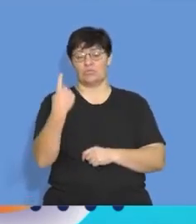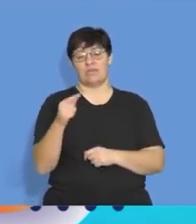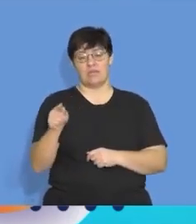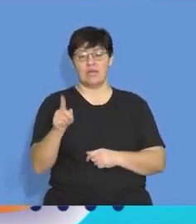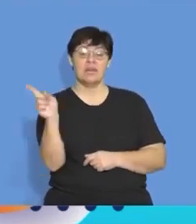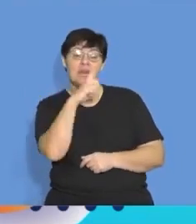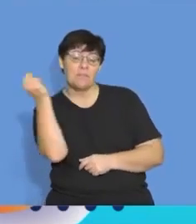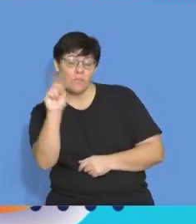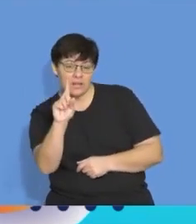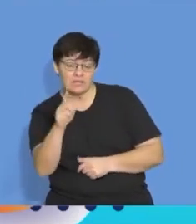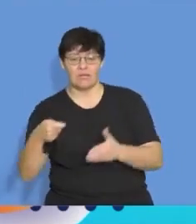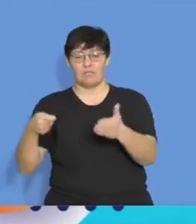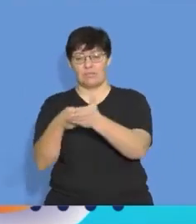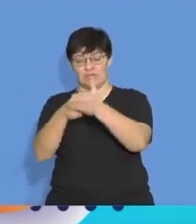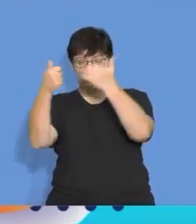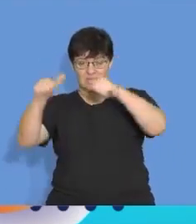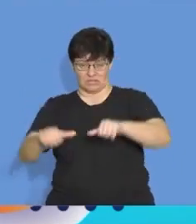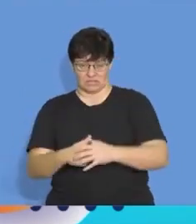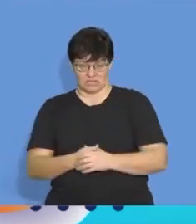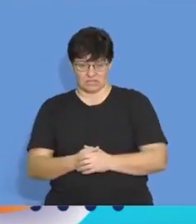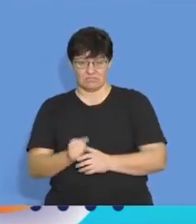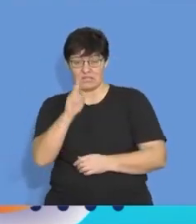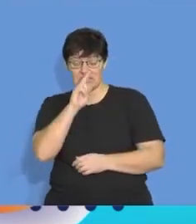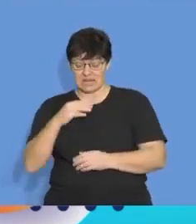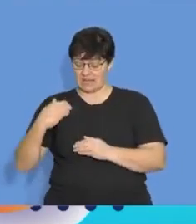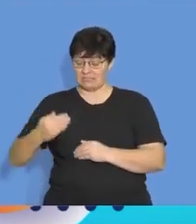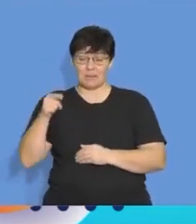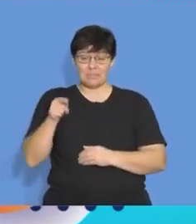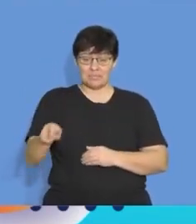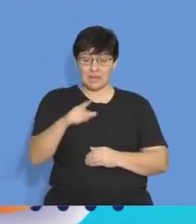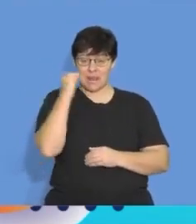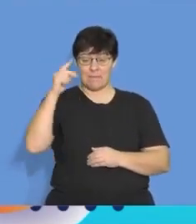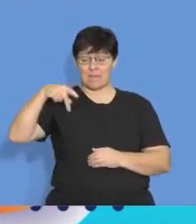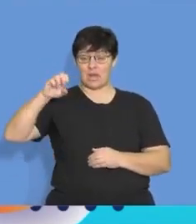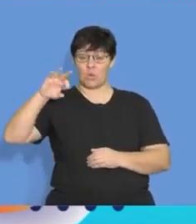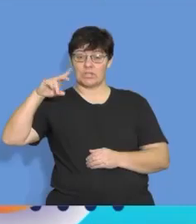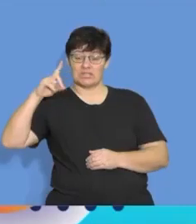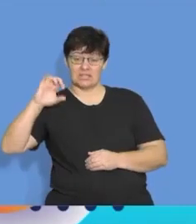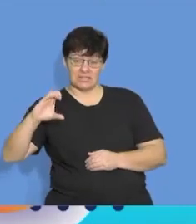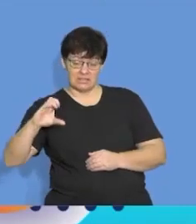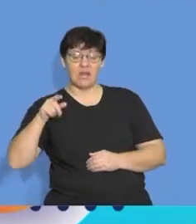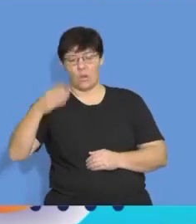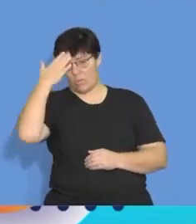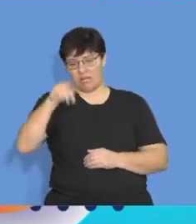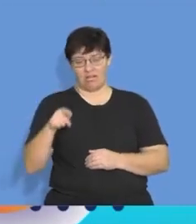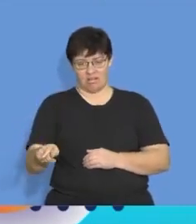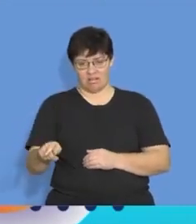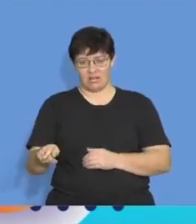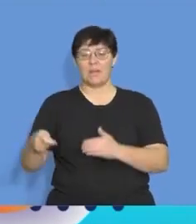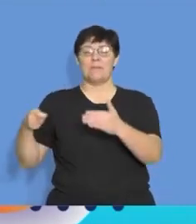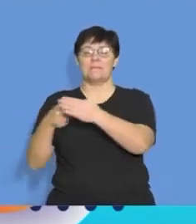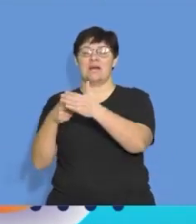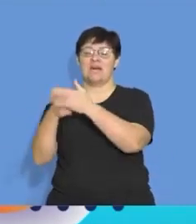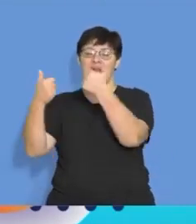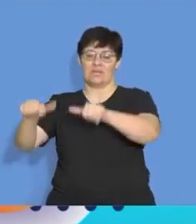purchases account. Okay? So when you see periodic, immediately you know we're talking